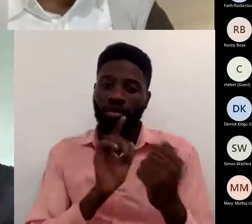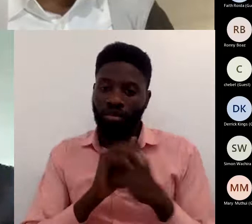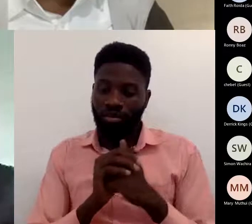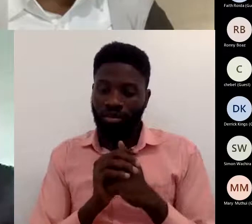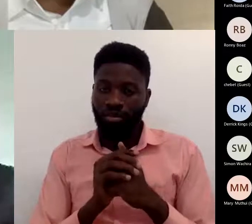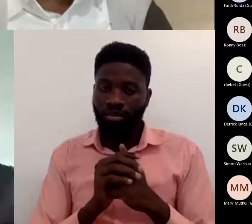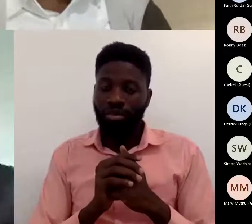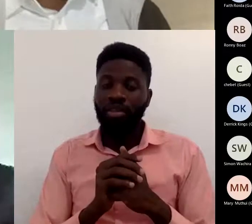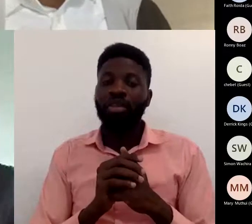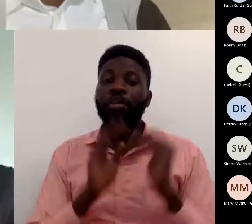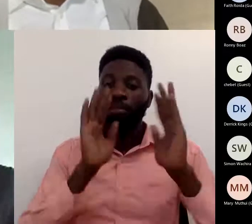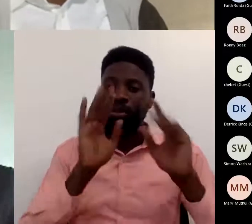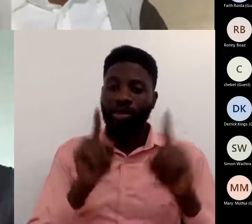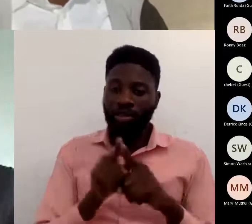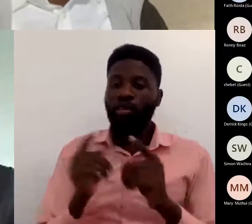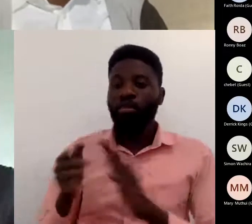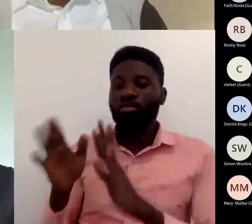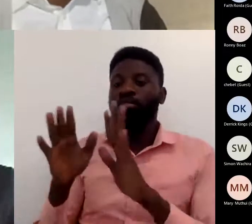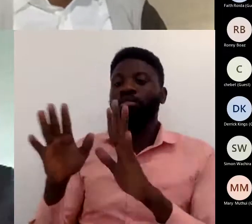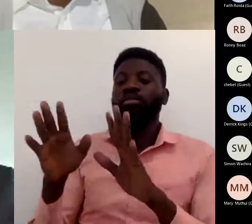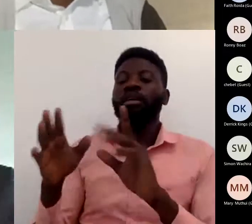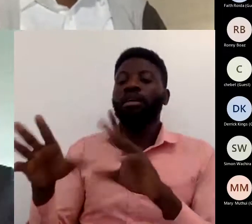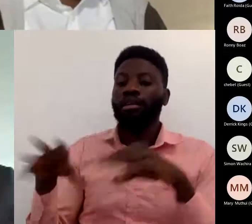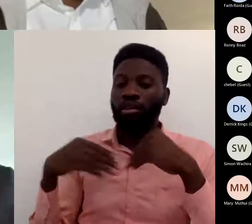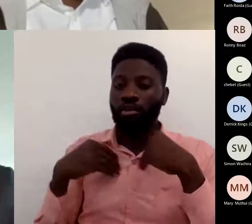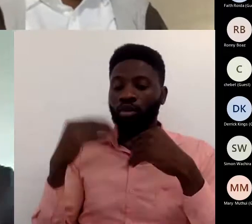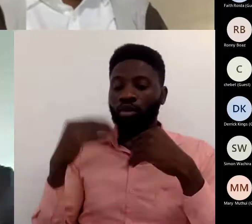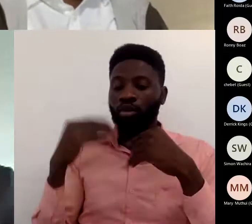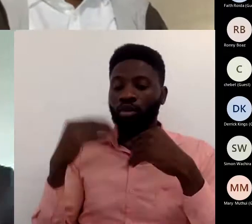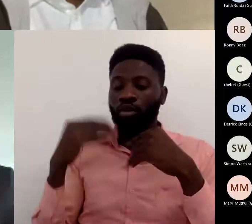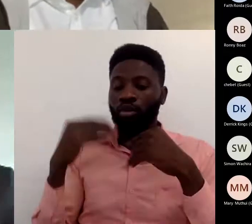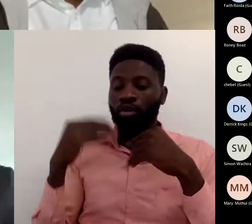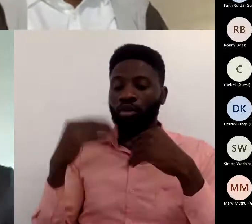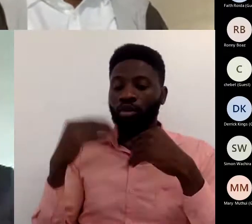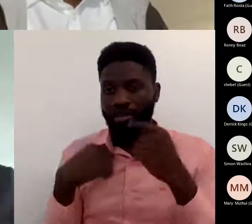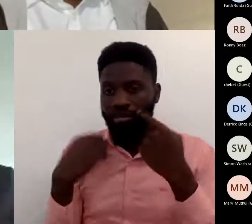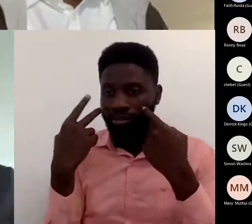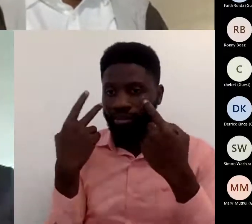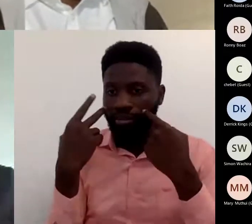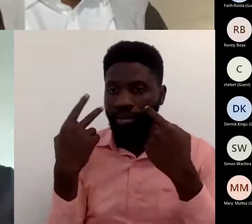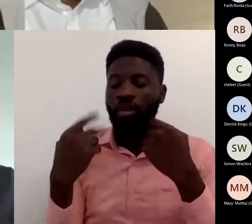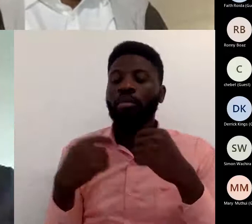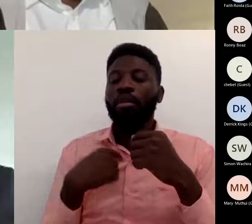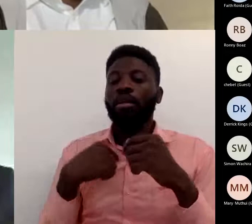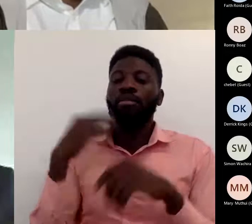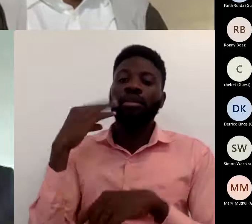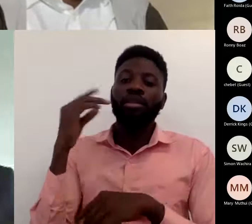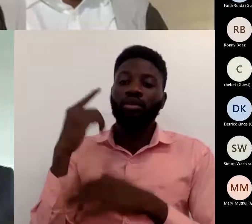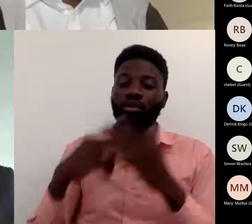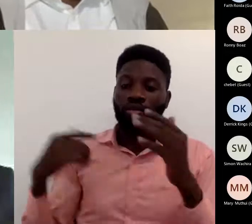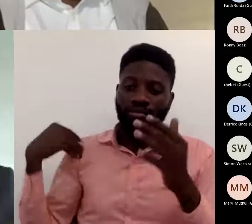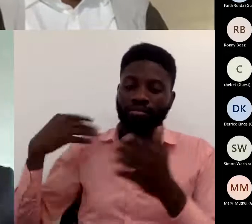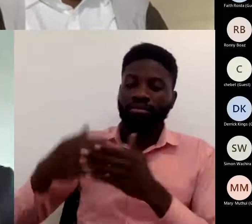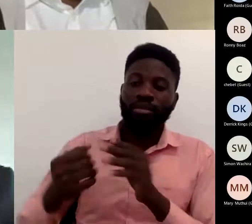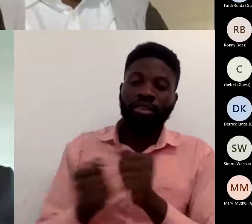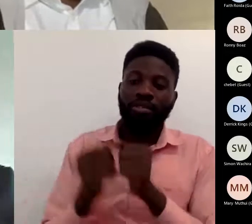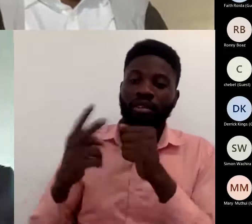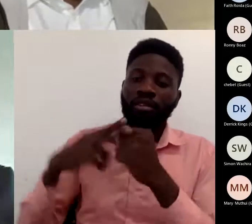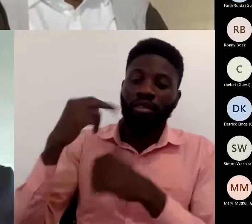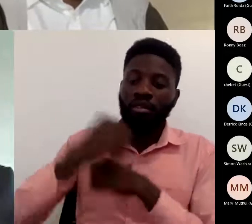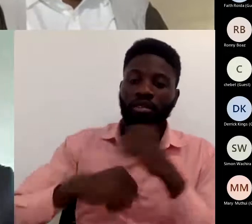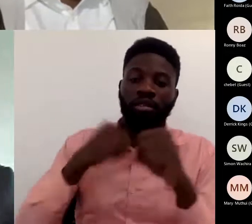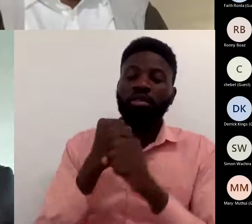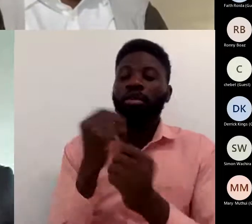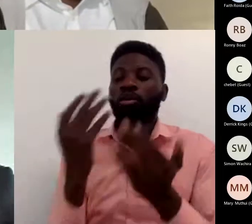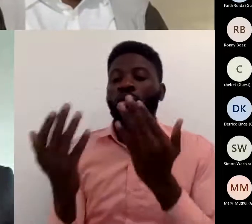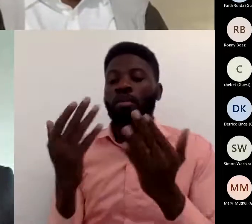you to take those opportunities. Because if I look at what I've experienced in the last 17 years compared to where